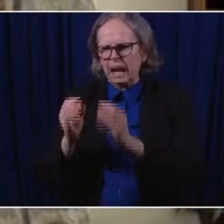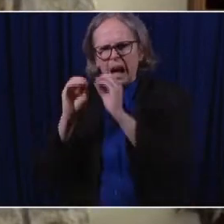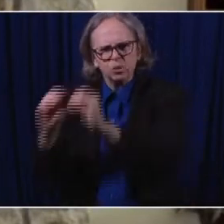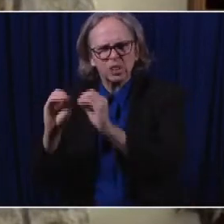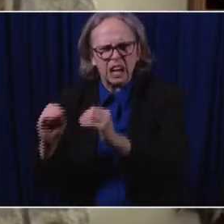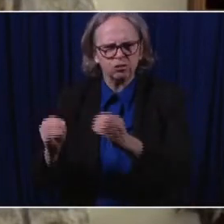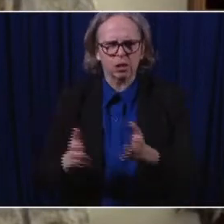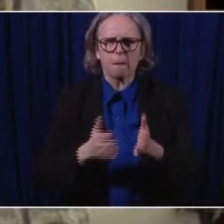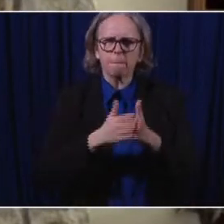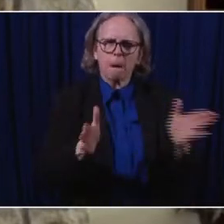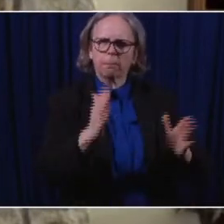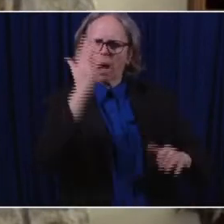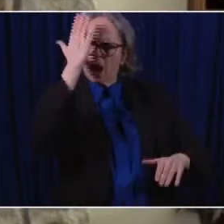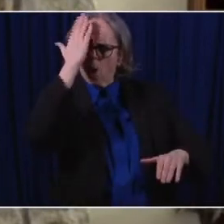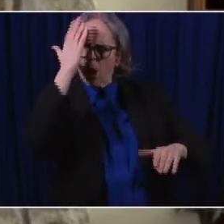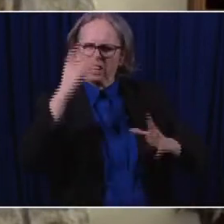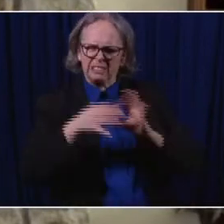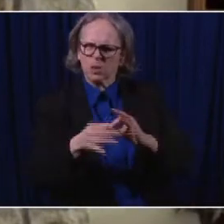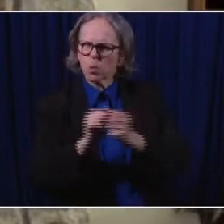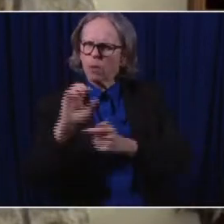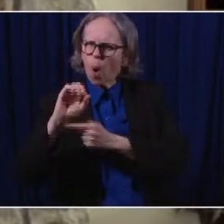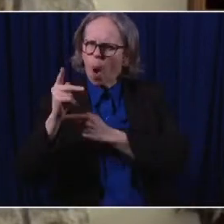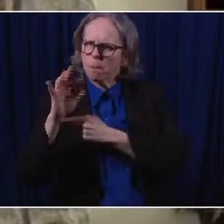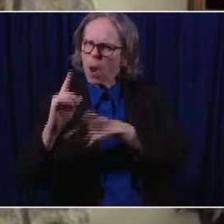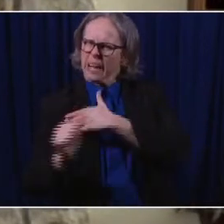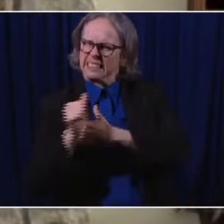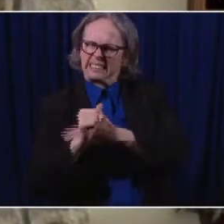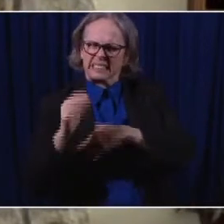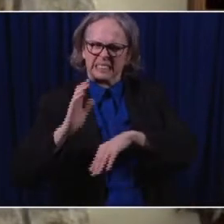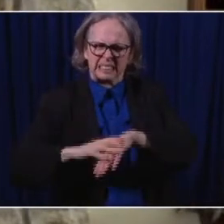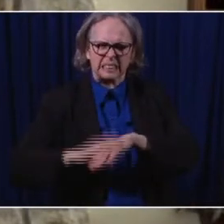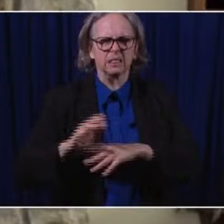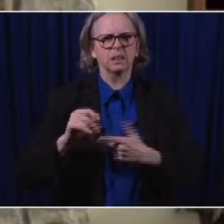the overall health and well-being of all Ohioans. That's the goal.